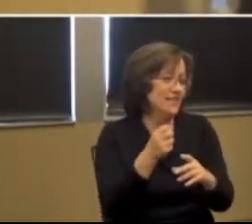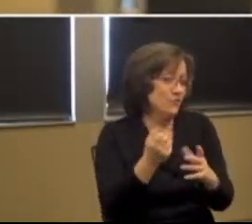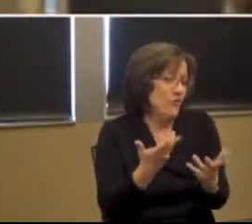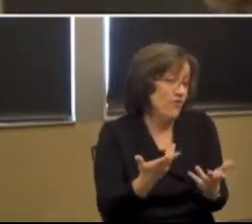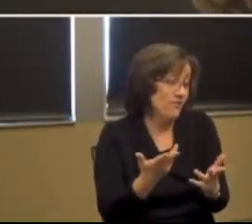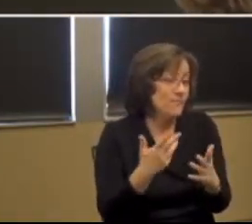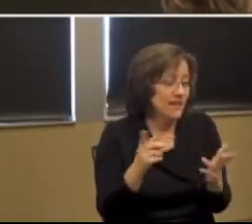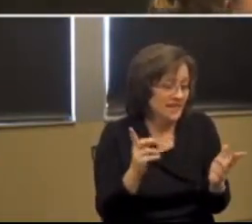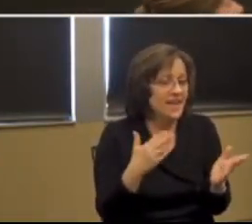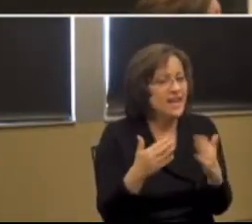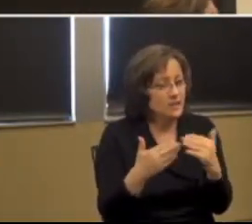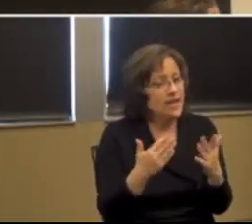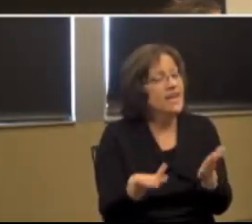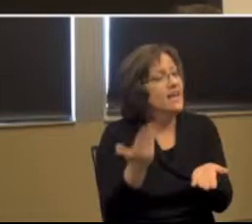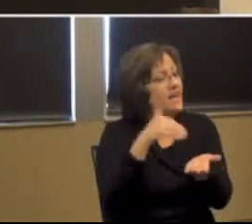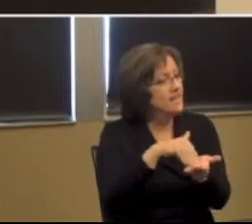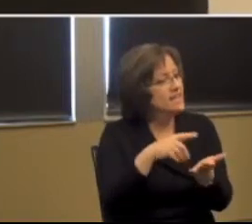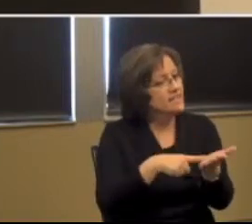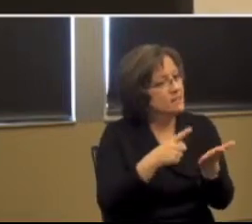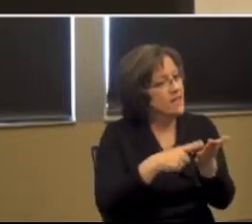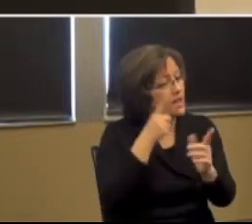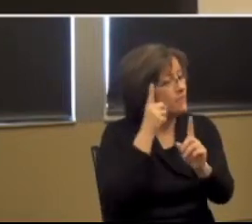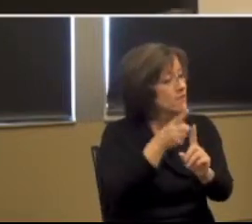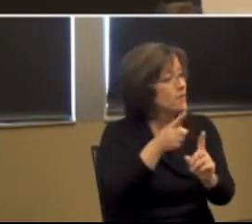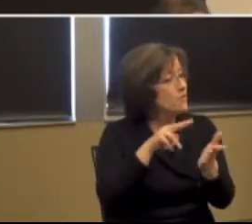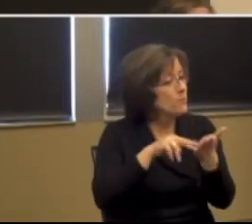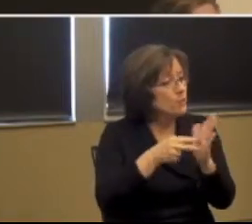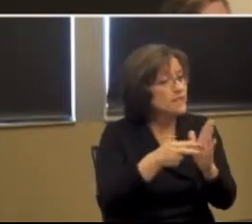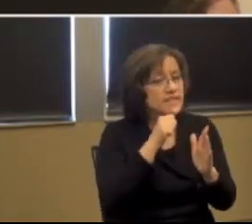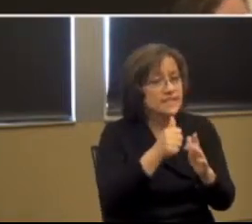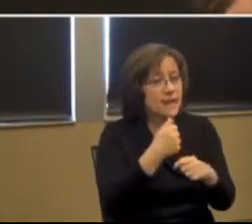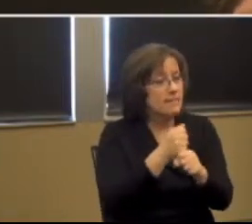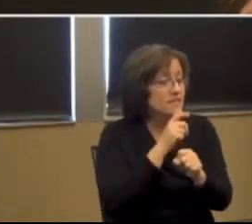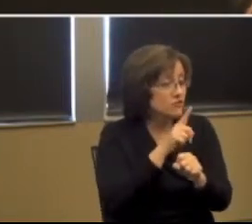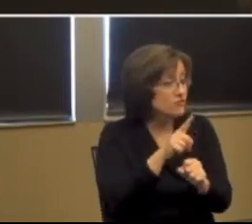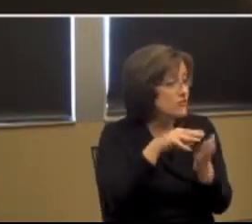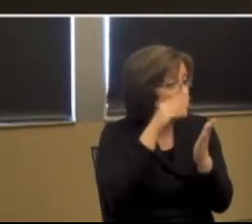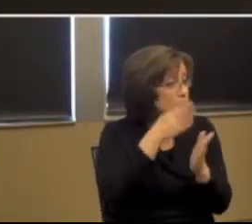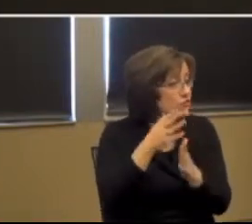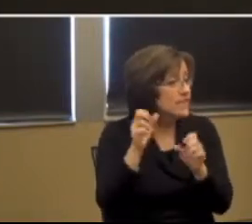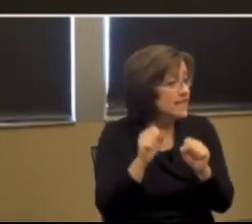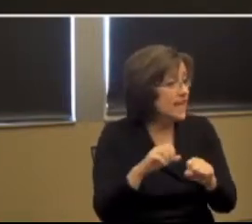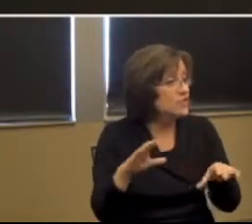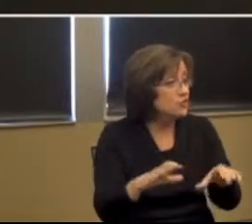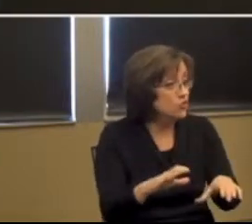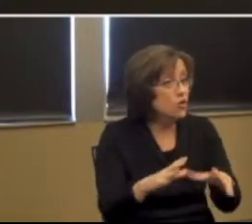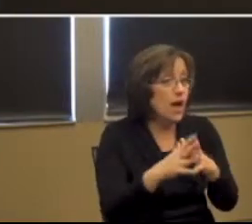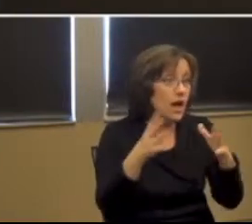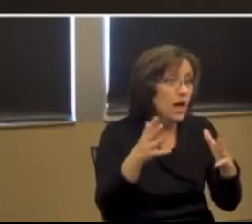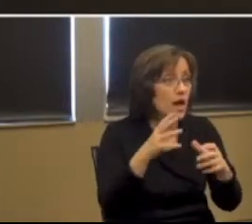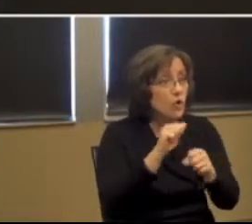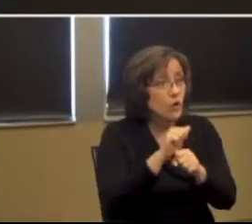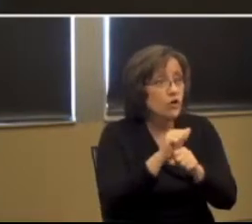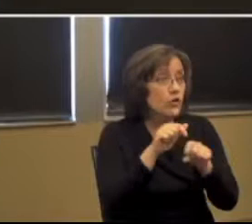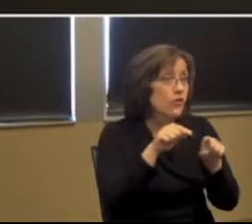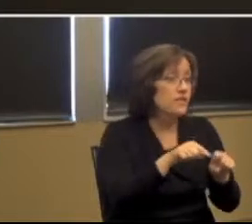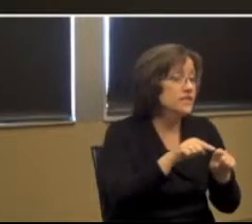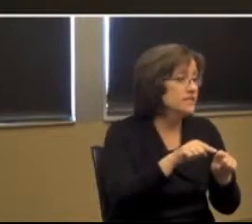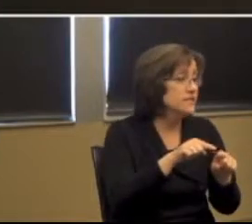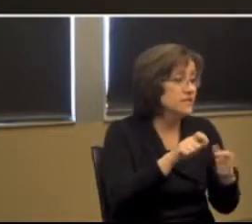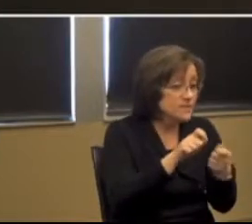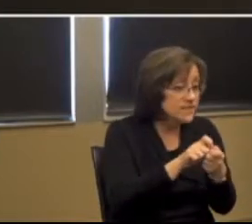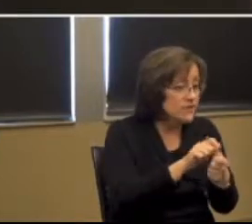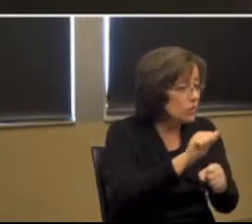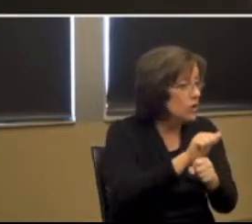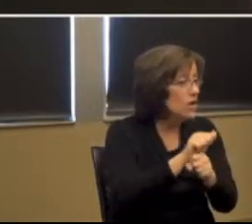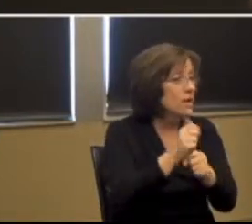do is again, sometimes the purpose is not making sure that the student can do so much work. So you may not have